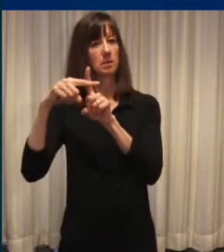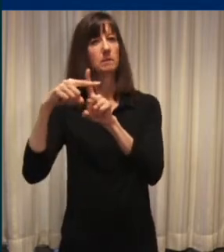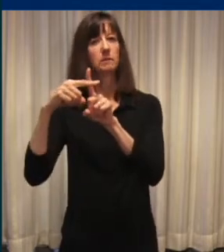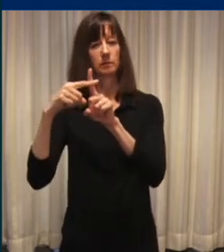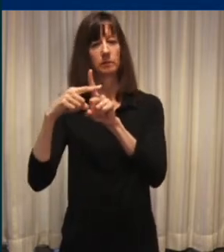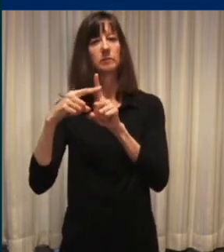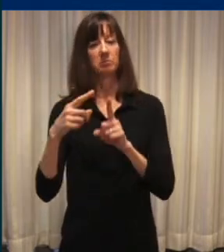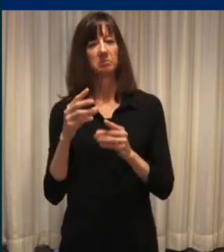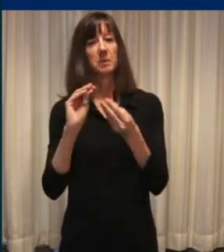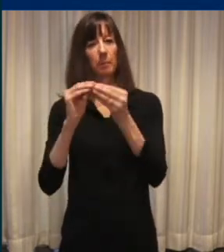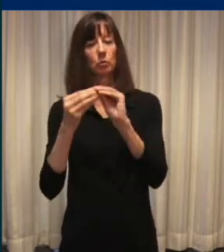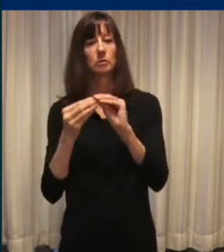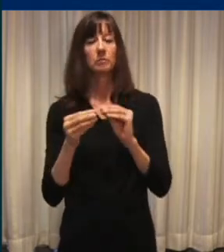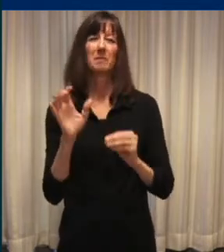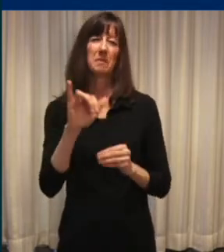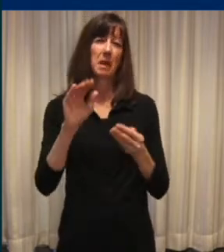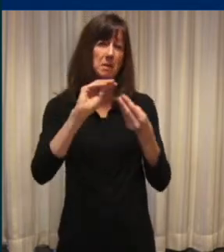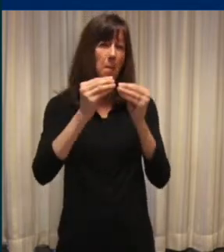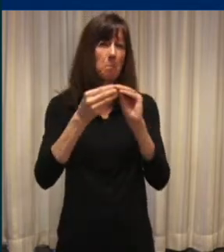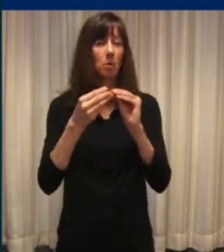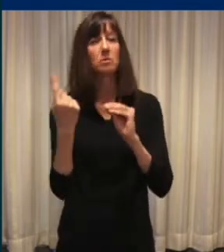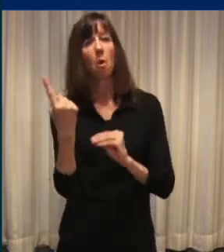around between